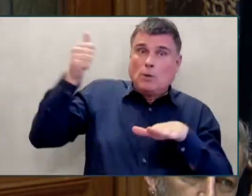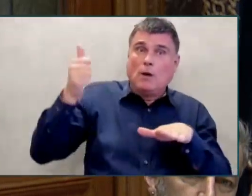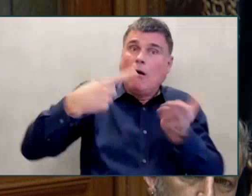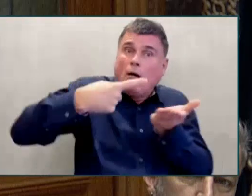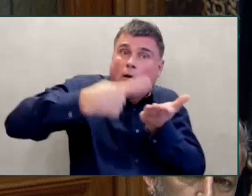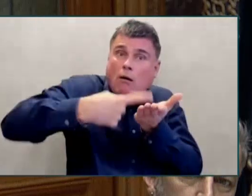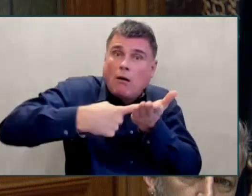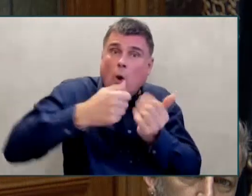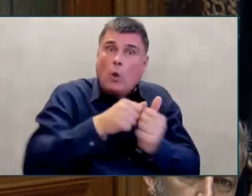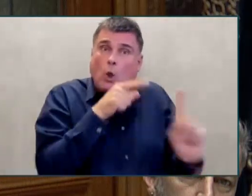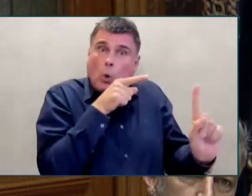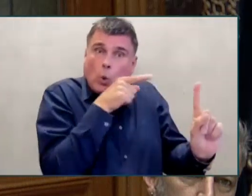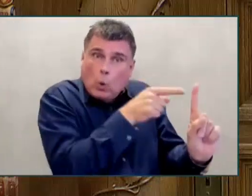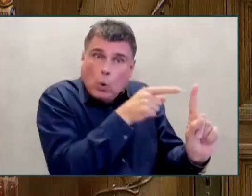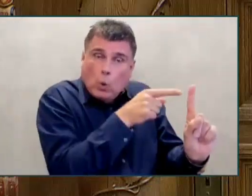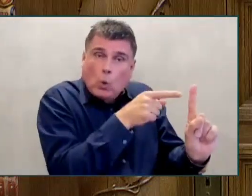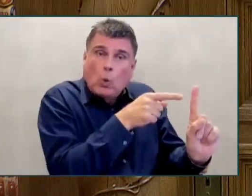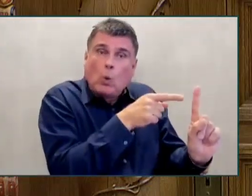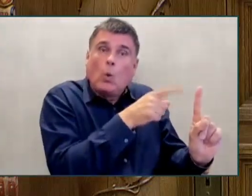International Joint Commission?